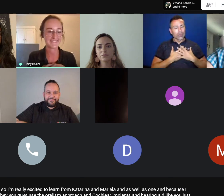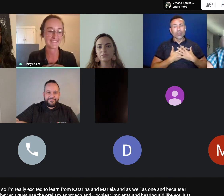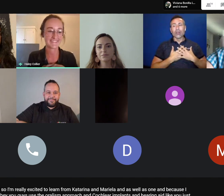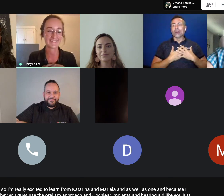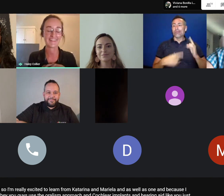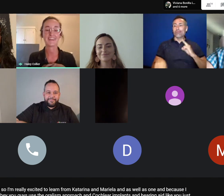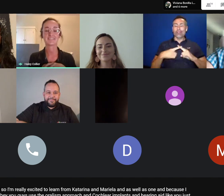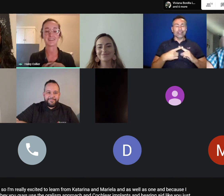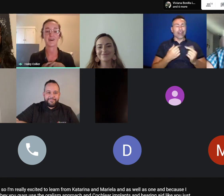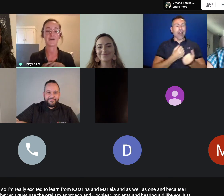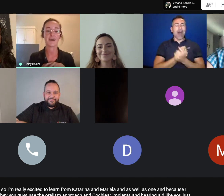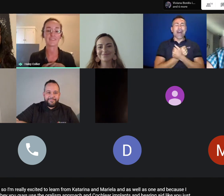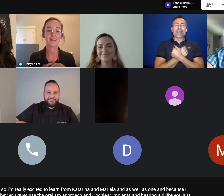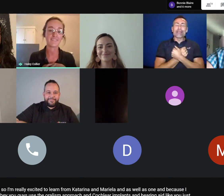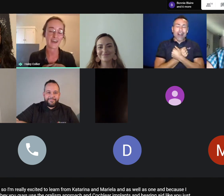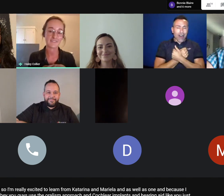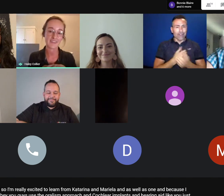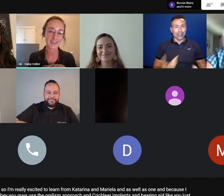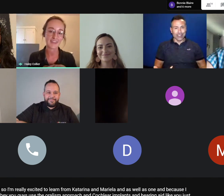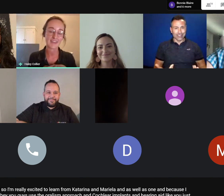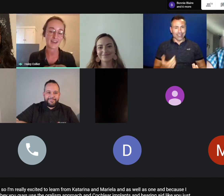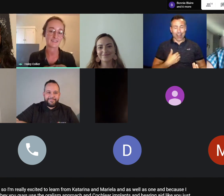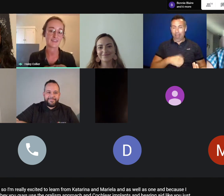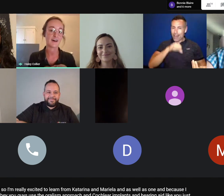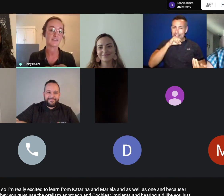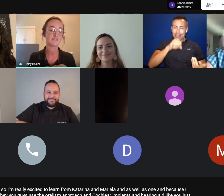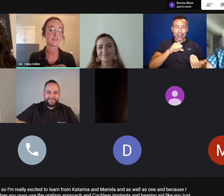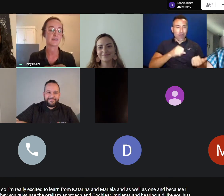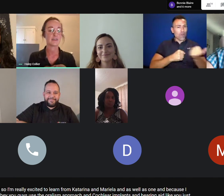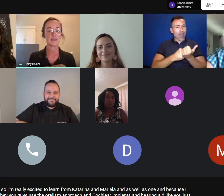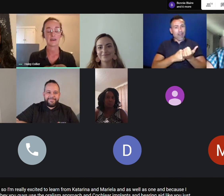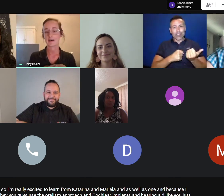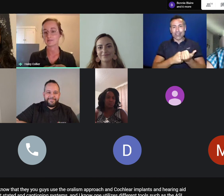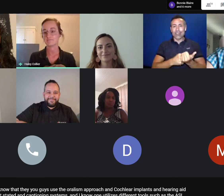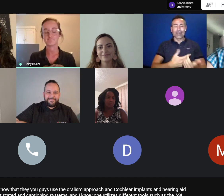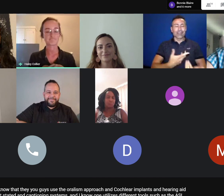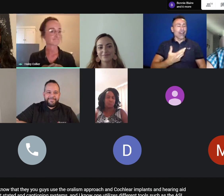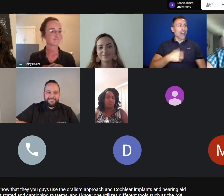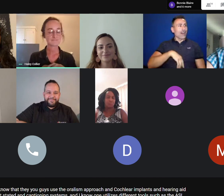it. So I love advocating. I love